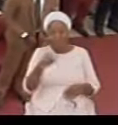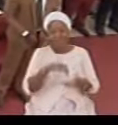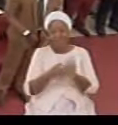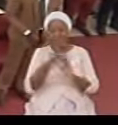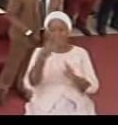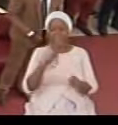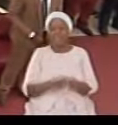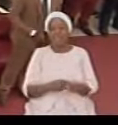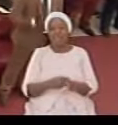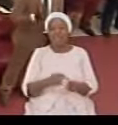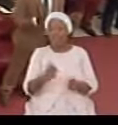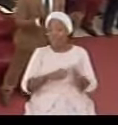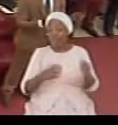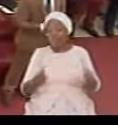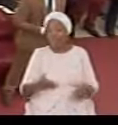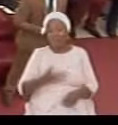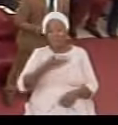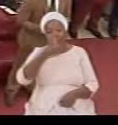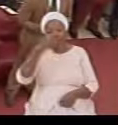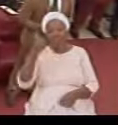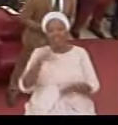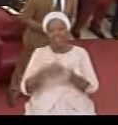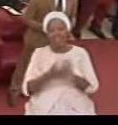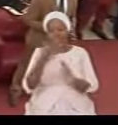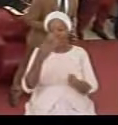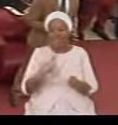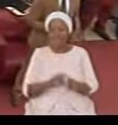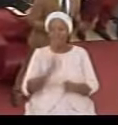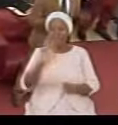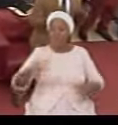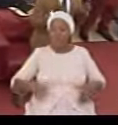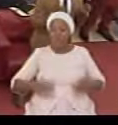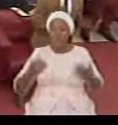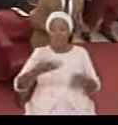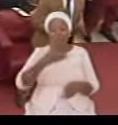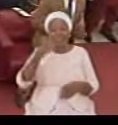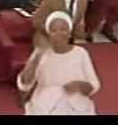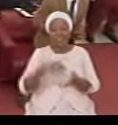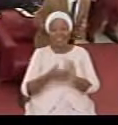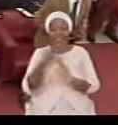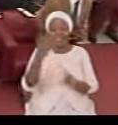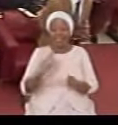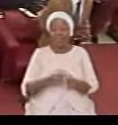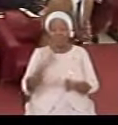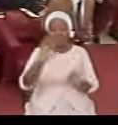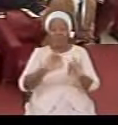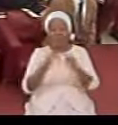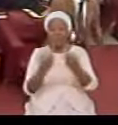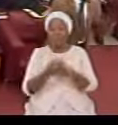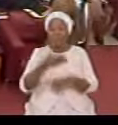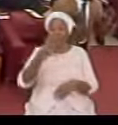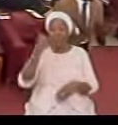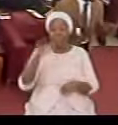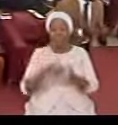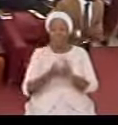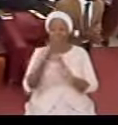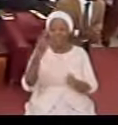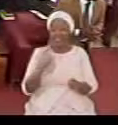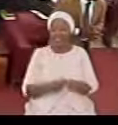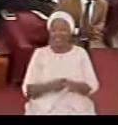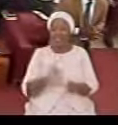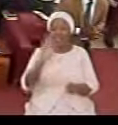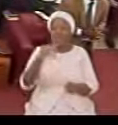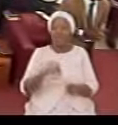Everything better. Your life better. Your family better.